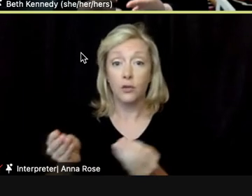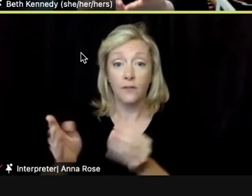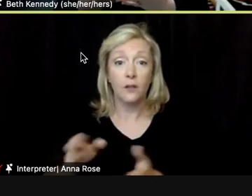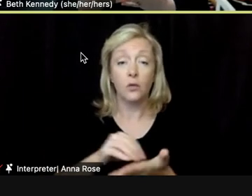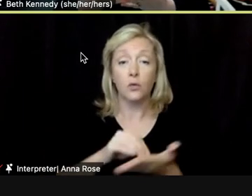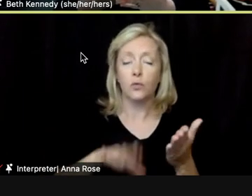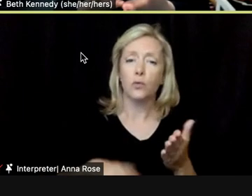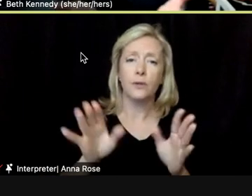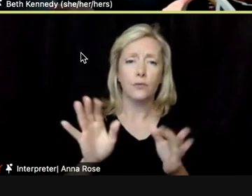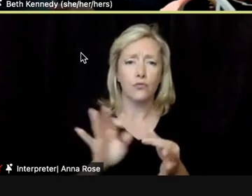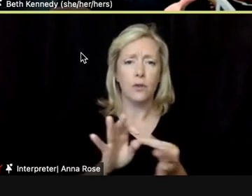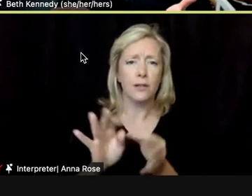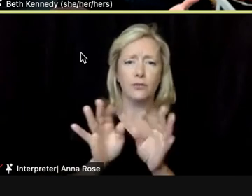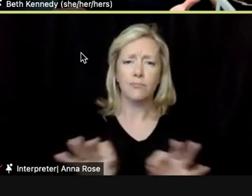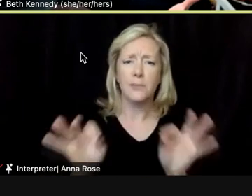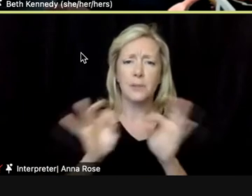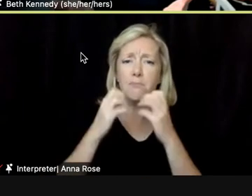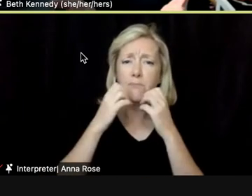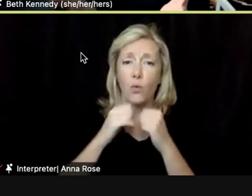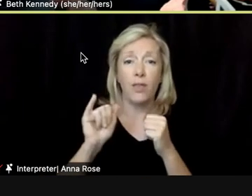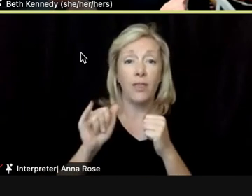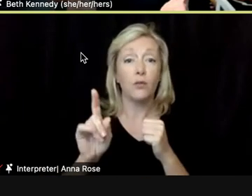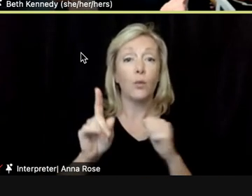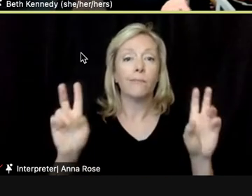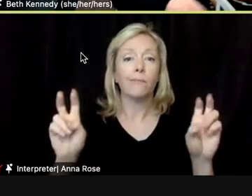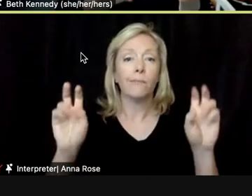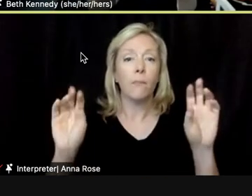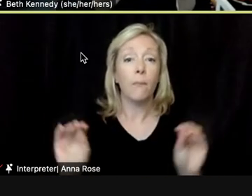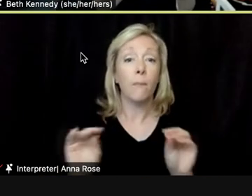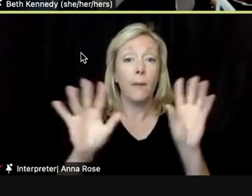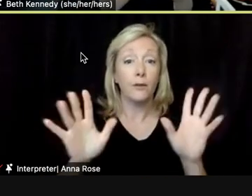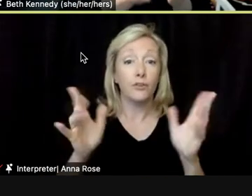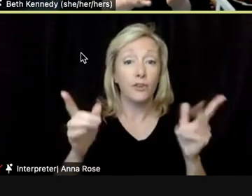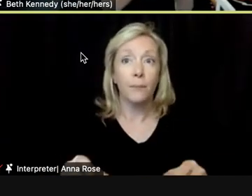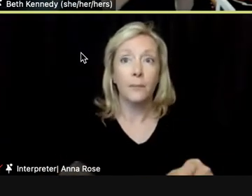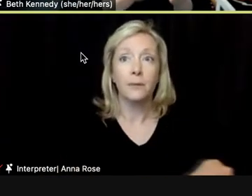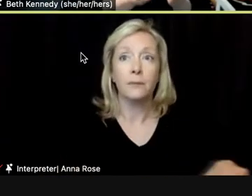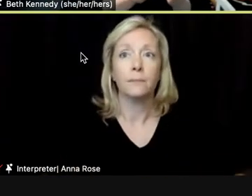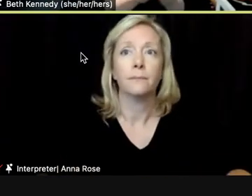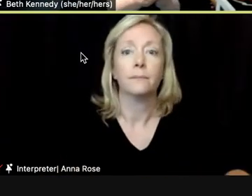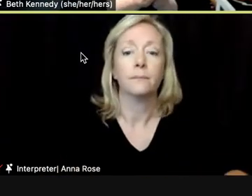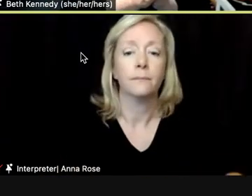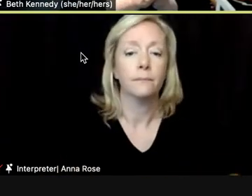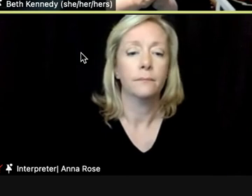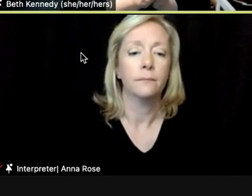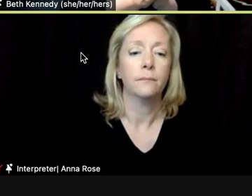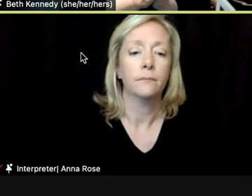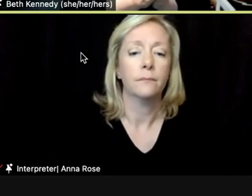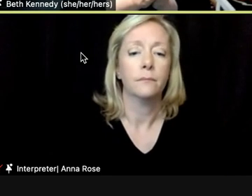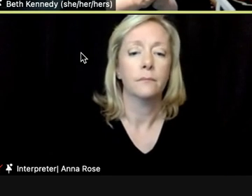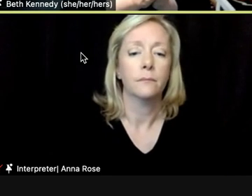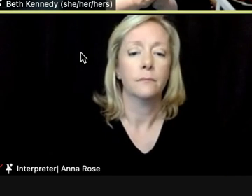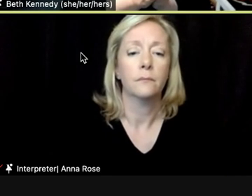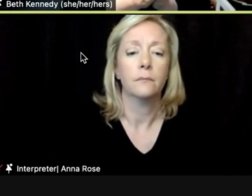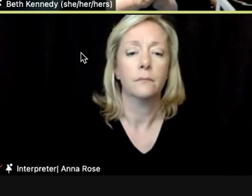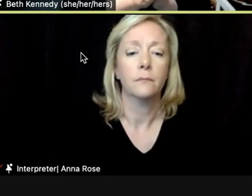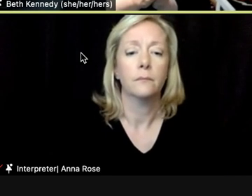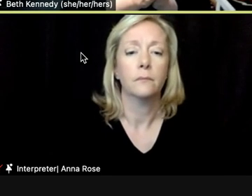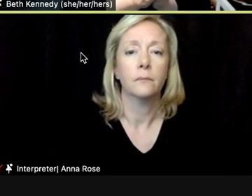student. This is the magic, right? That's the intervener and the student are together.